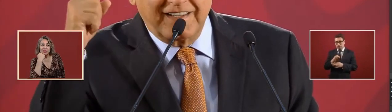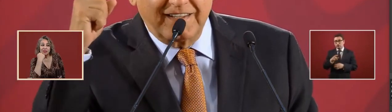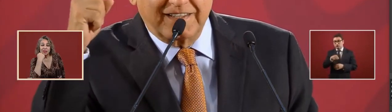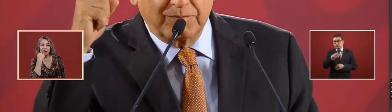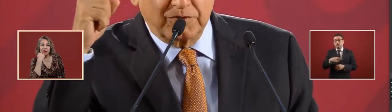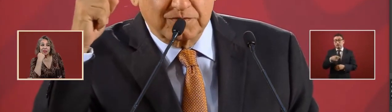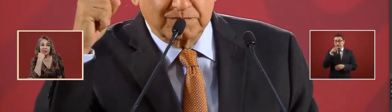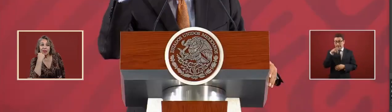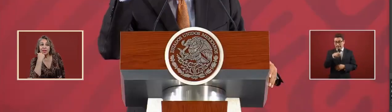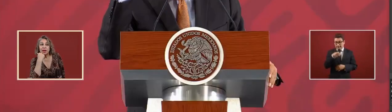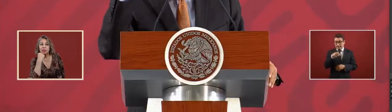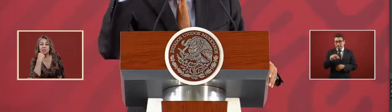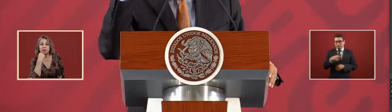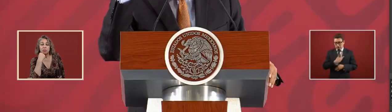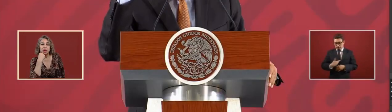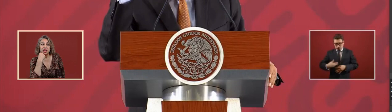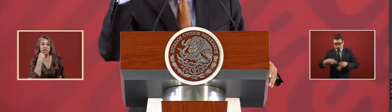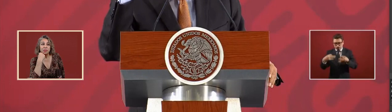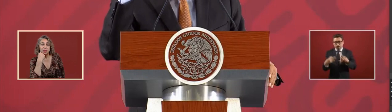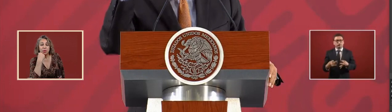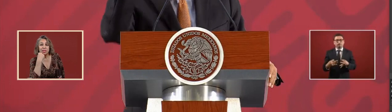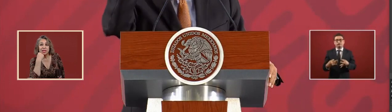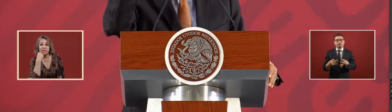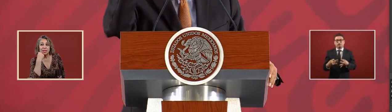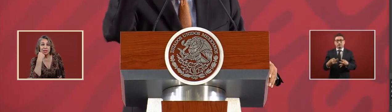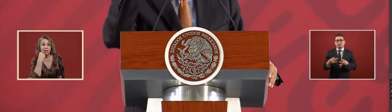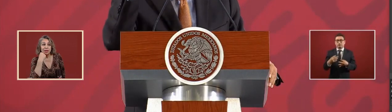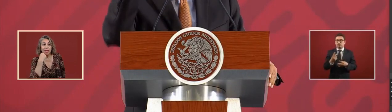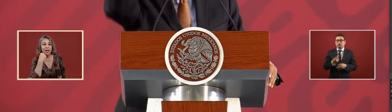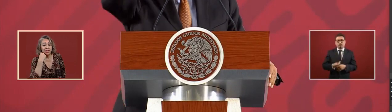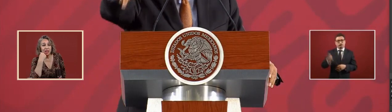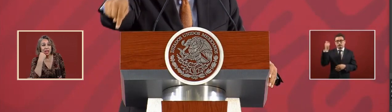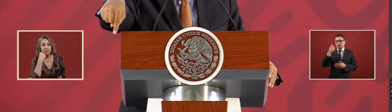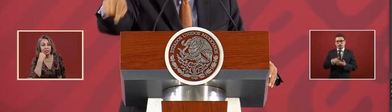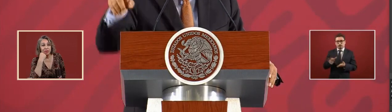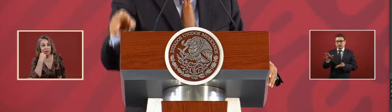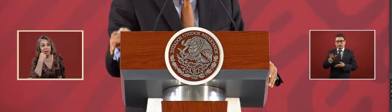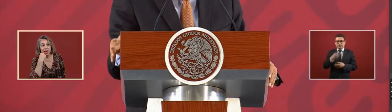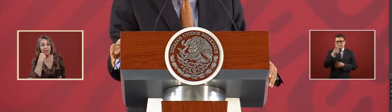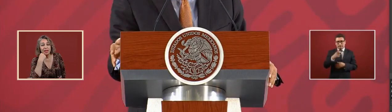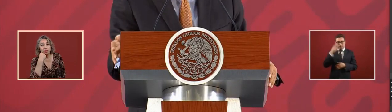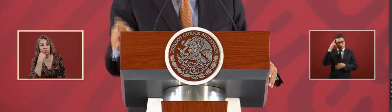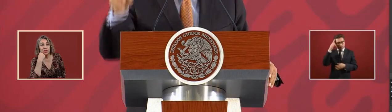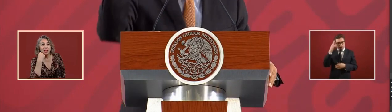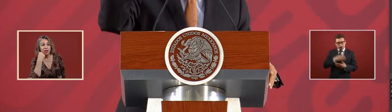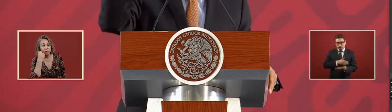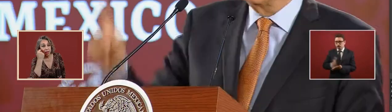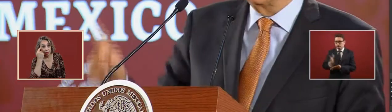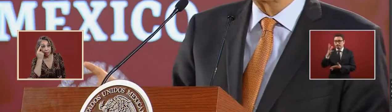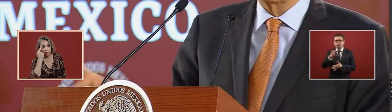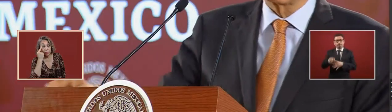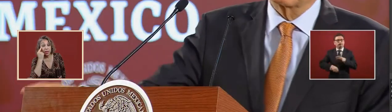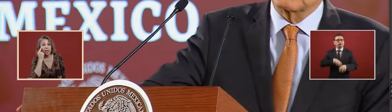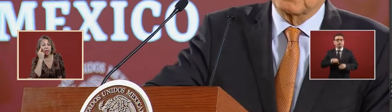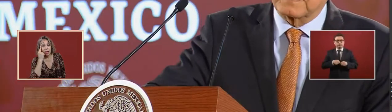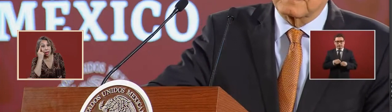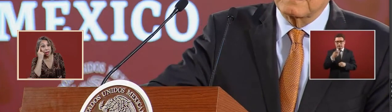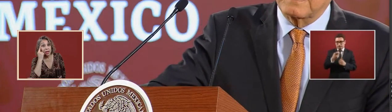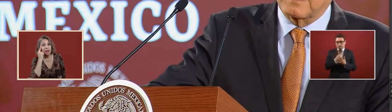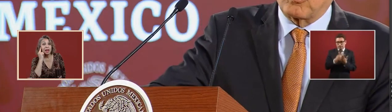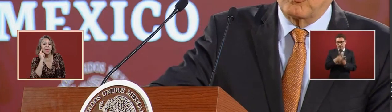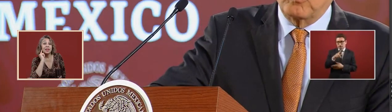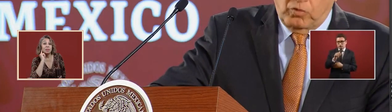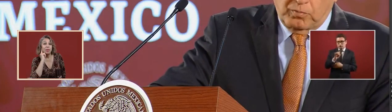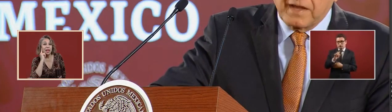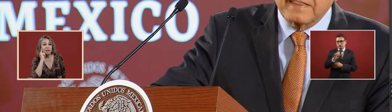presidente legítimo, that was the legitimate president had to leave and then Porfirio came in y el plan de Tuxtepec